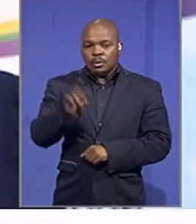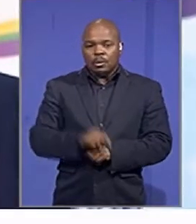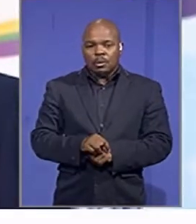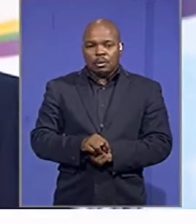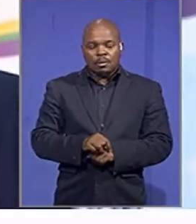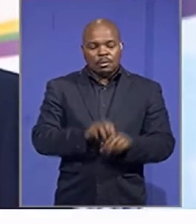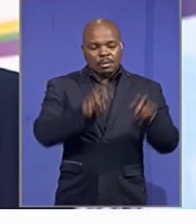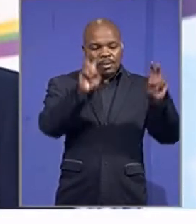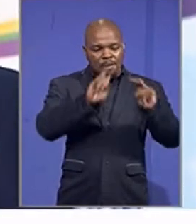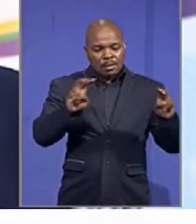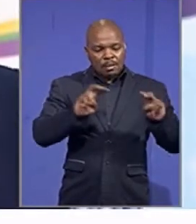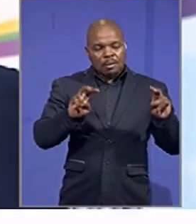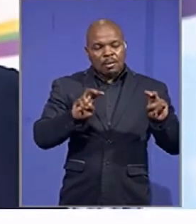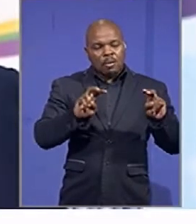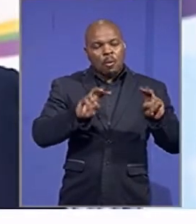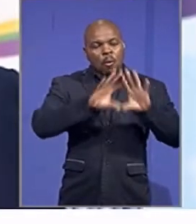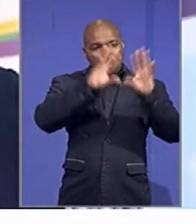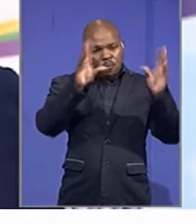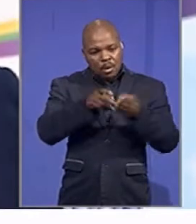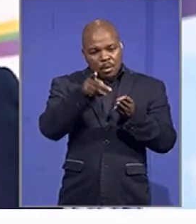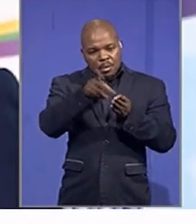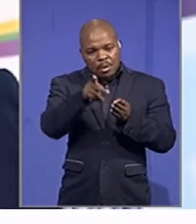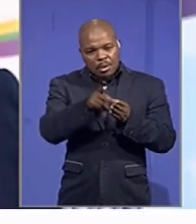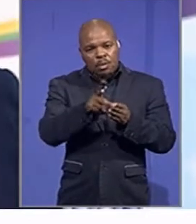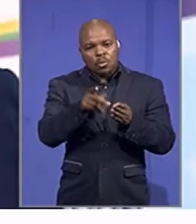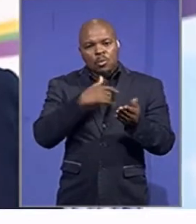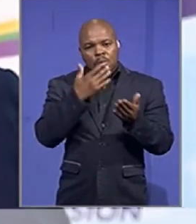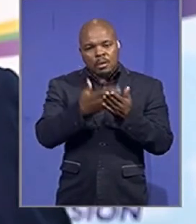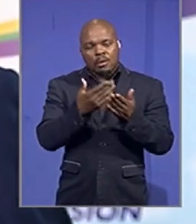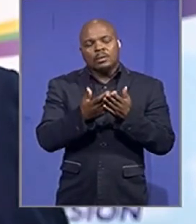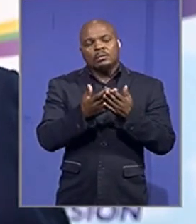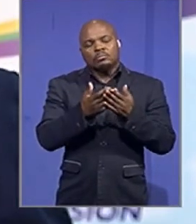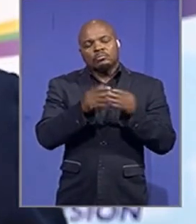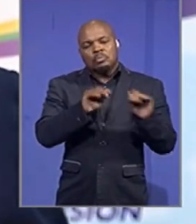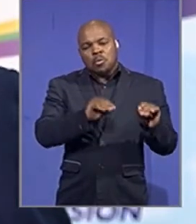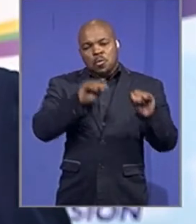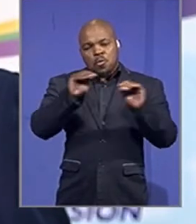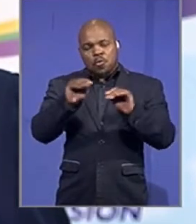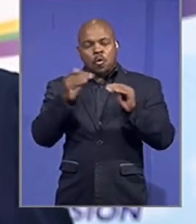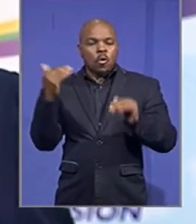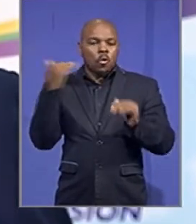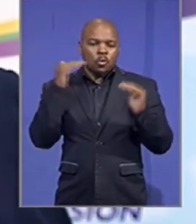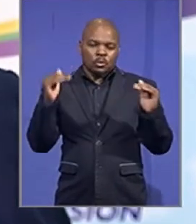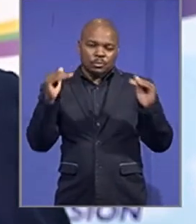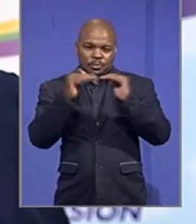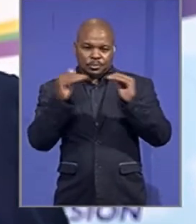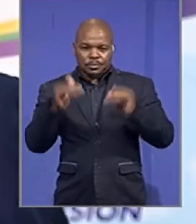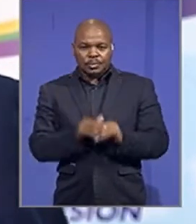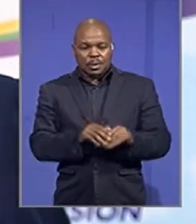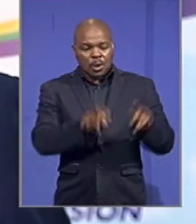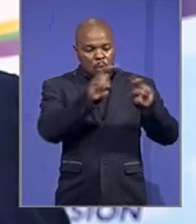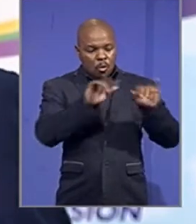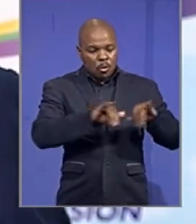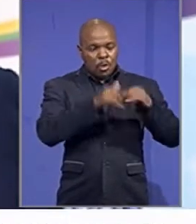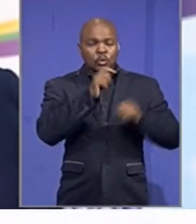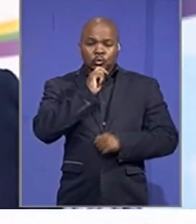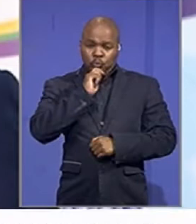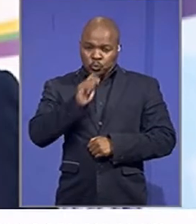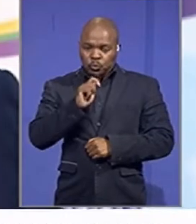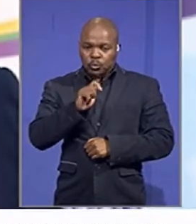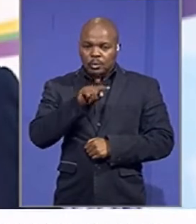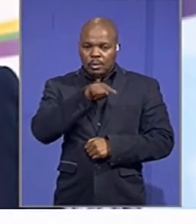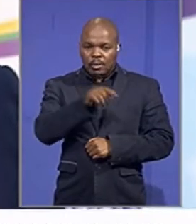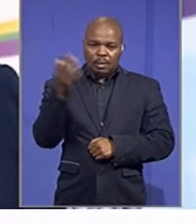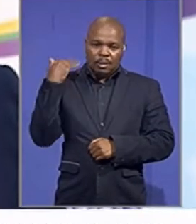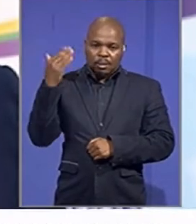of electricity to migrate to a cost-reflective level. So Eskom effectively reduced the